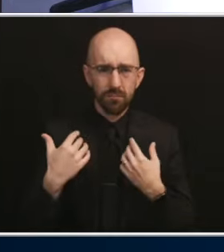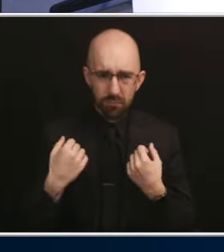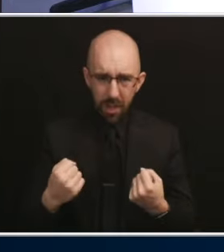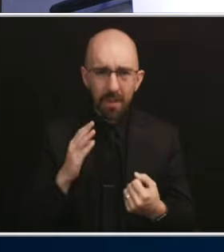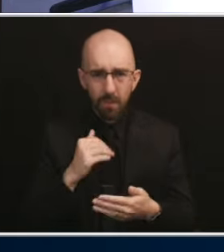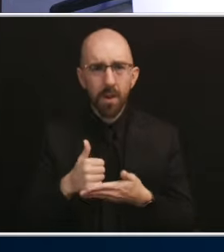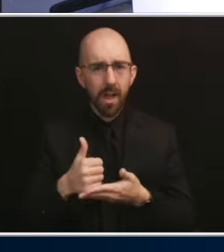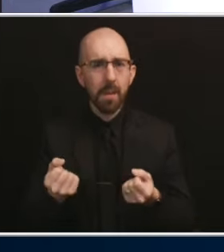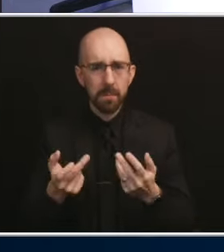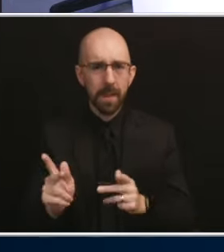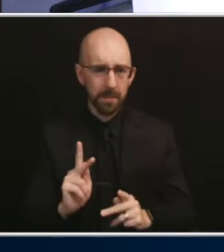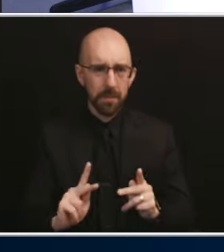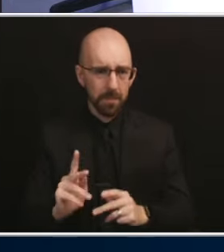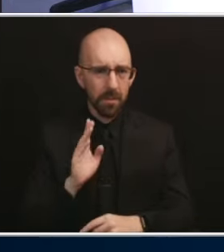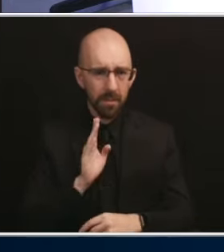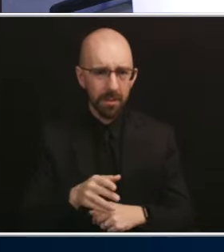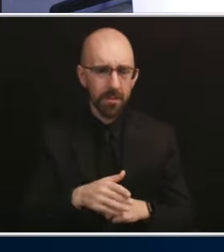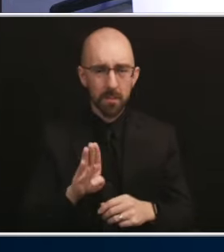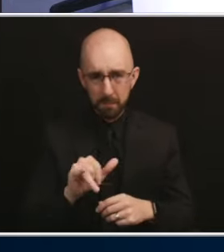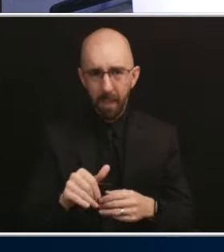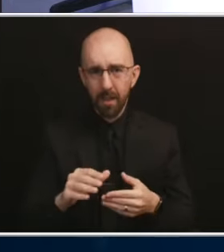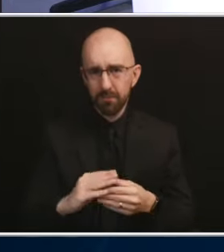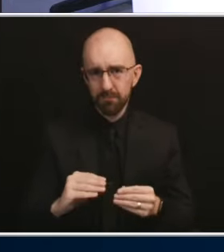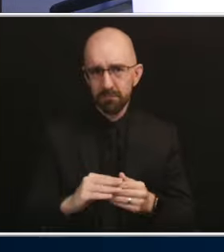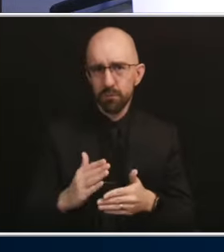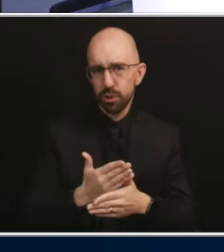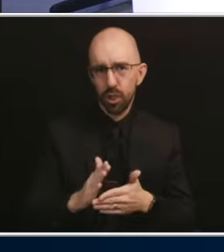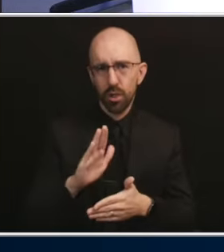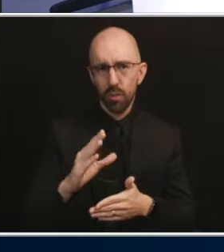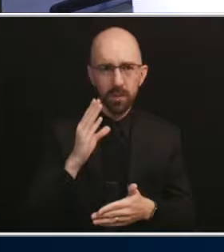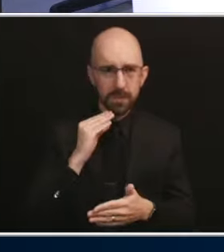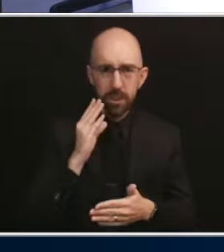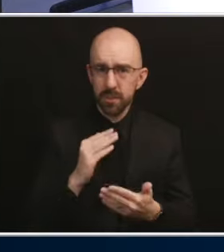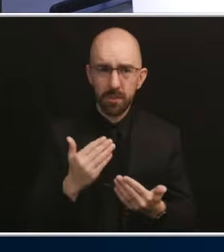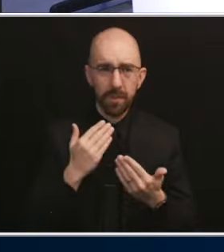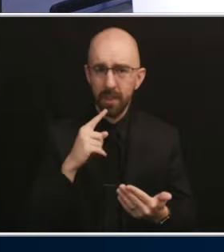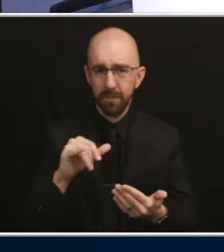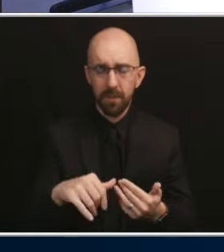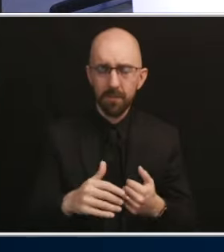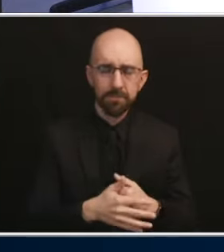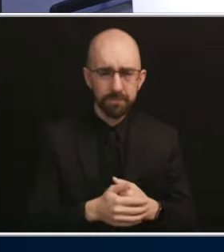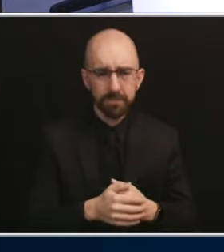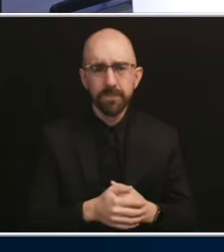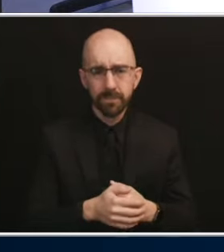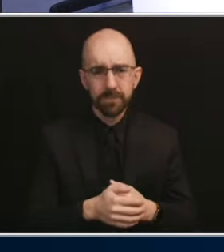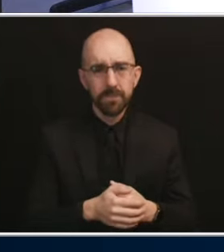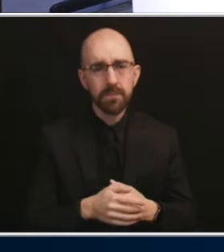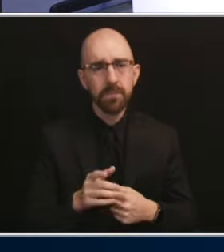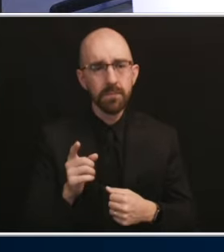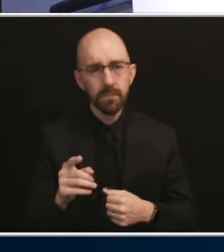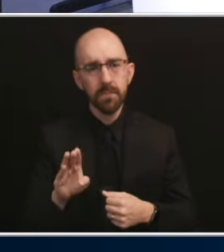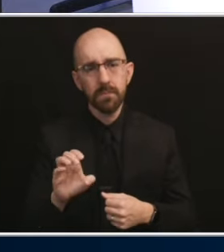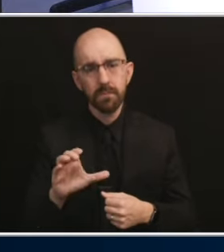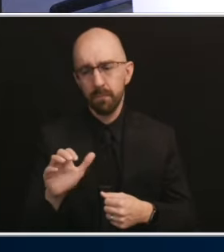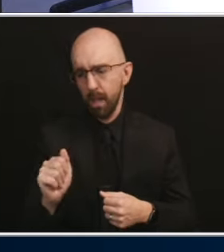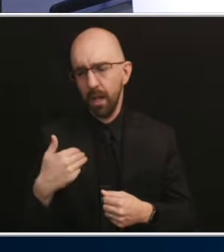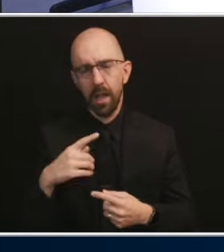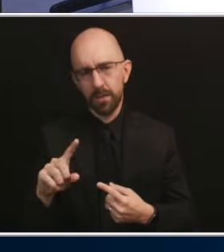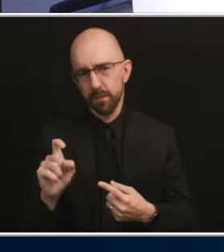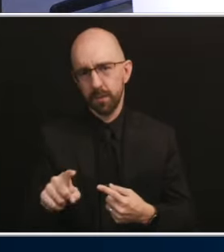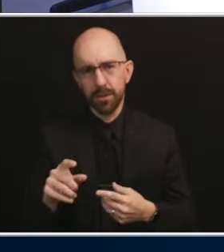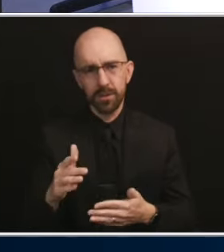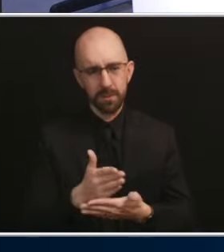people by sharing your story. So thank you for that. Thank you so much. Thank you. Becca does have a question between men and women,